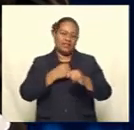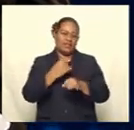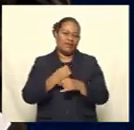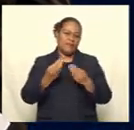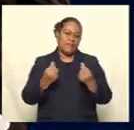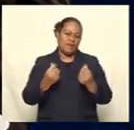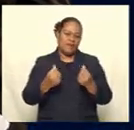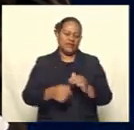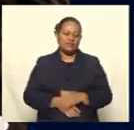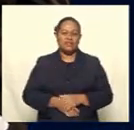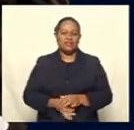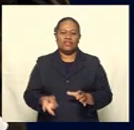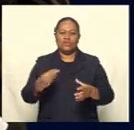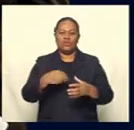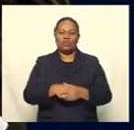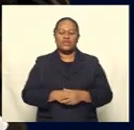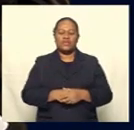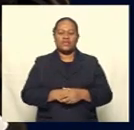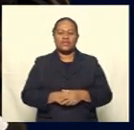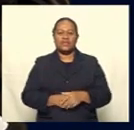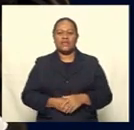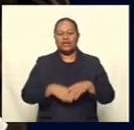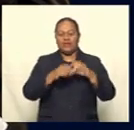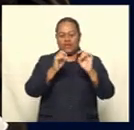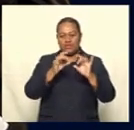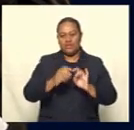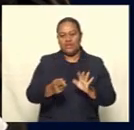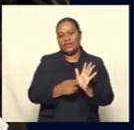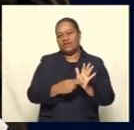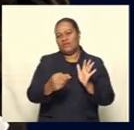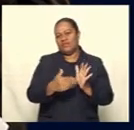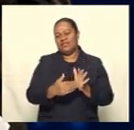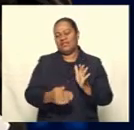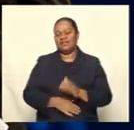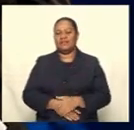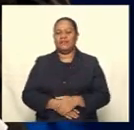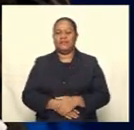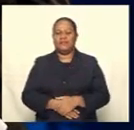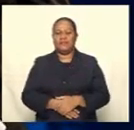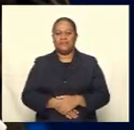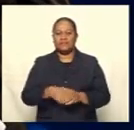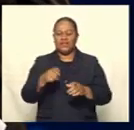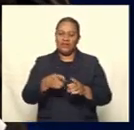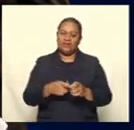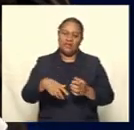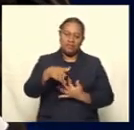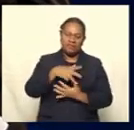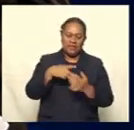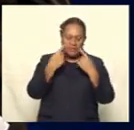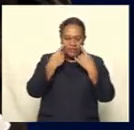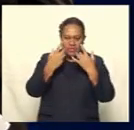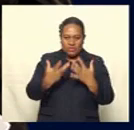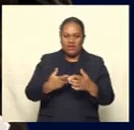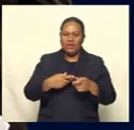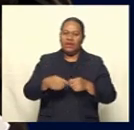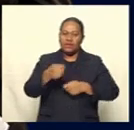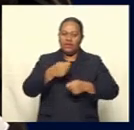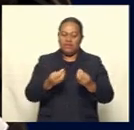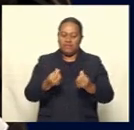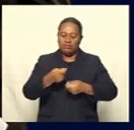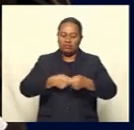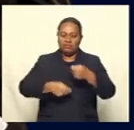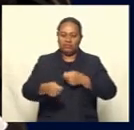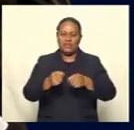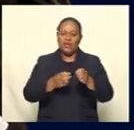cover, including our two major trading partners, the Aussie and Kiwi dollars. It was a mixed day on the commodities market. Crude oil rose